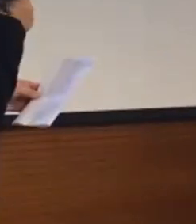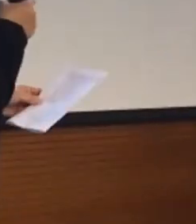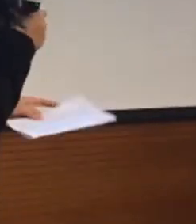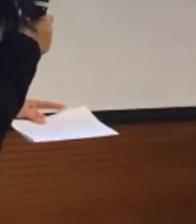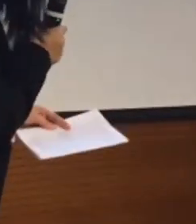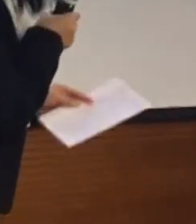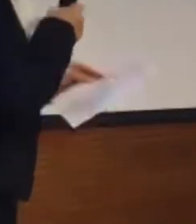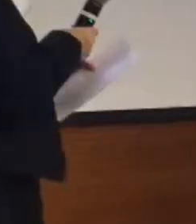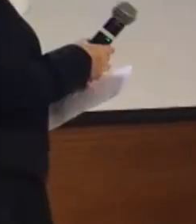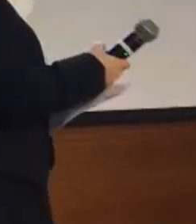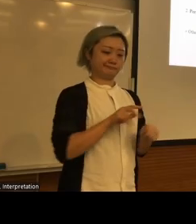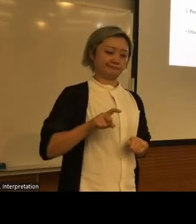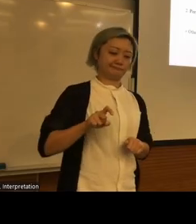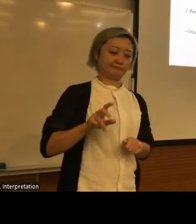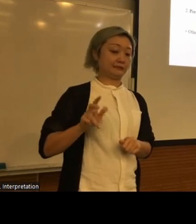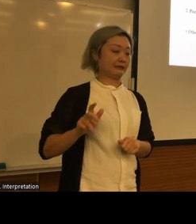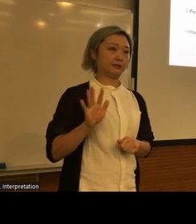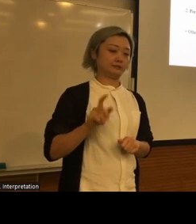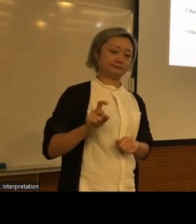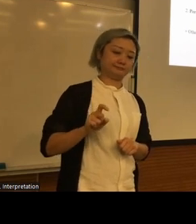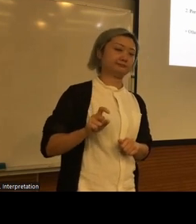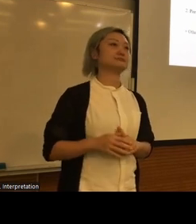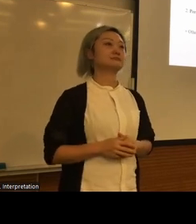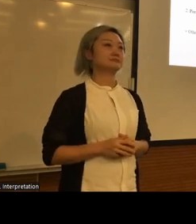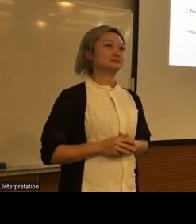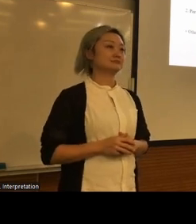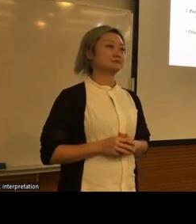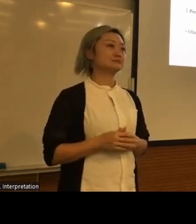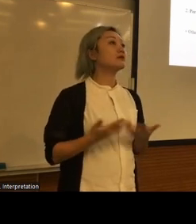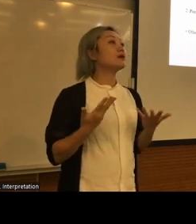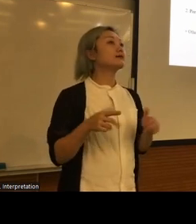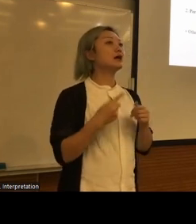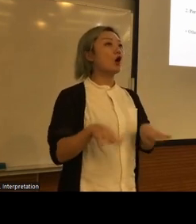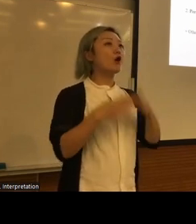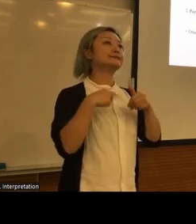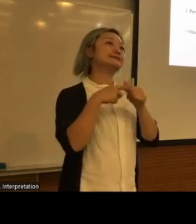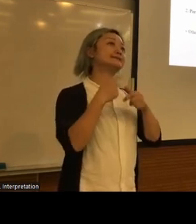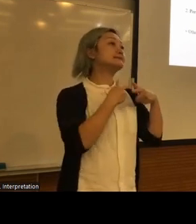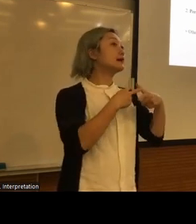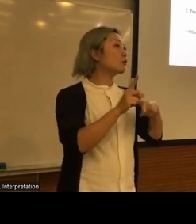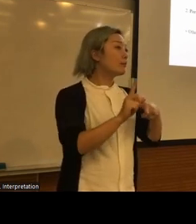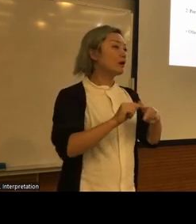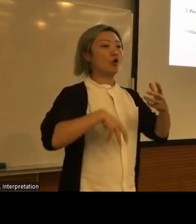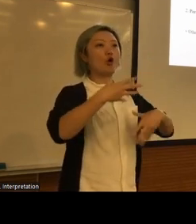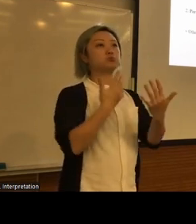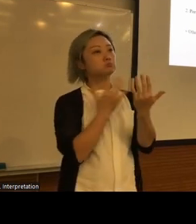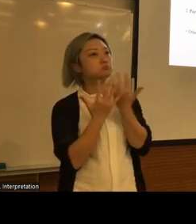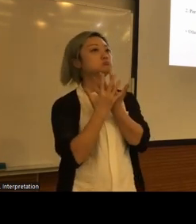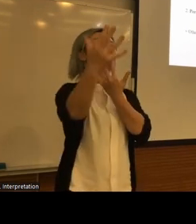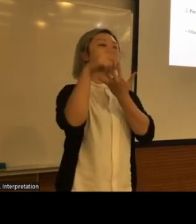much. Now the floor is yours. Okay, so let us start with conference interpreting. I talk about conference